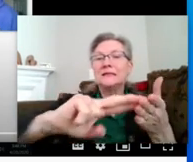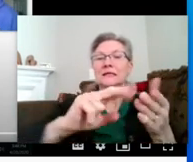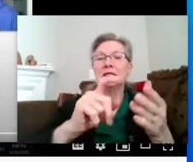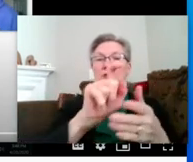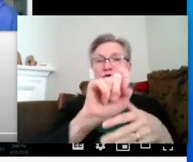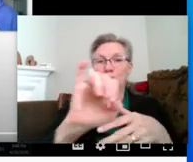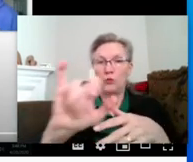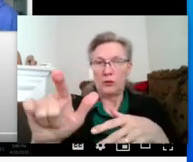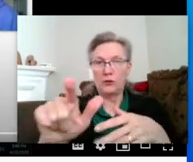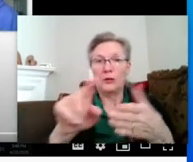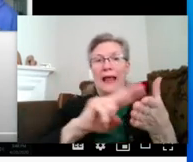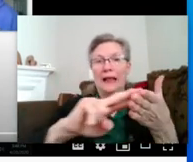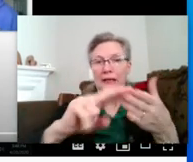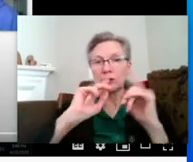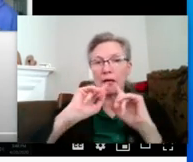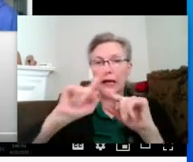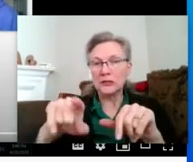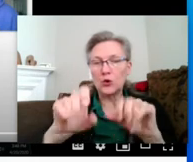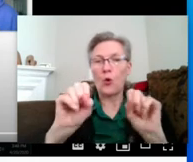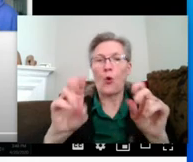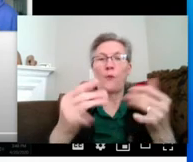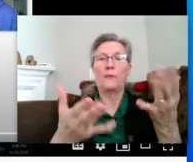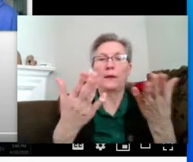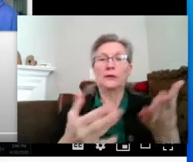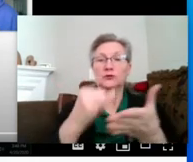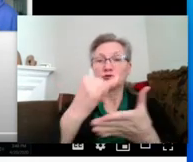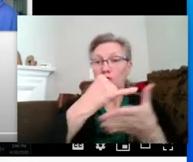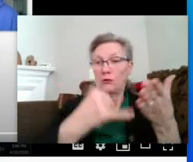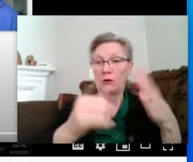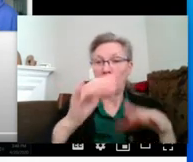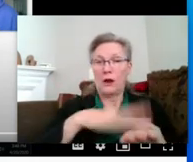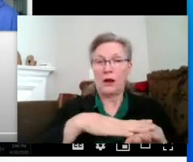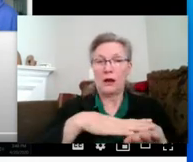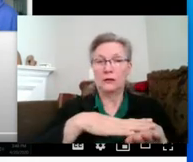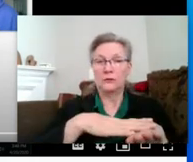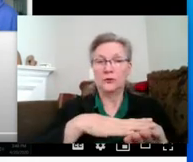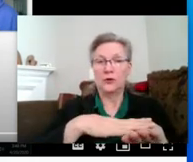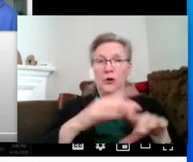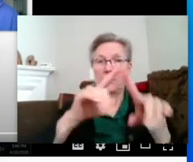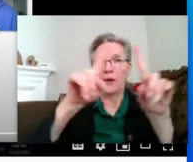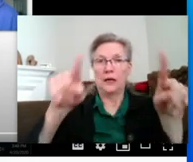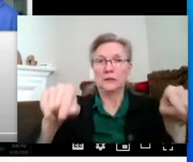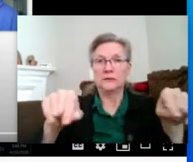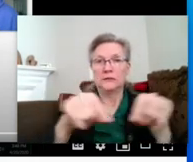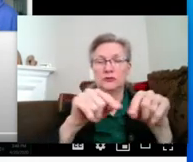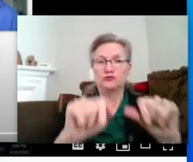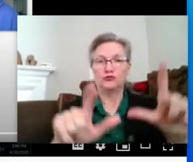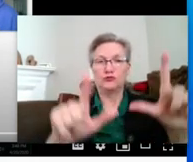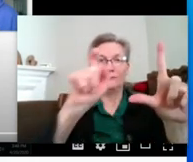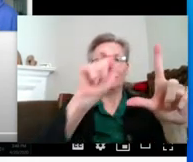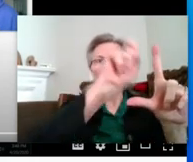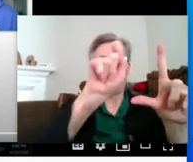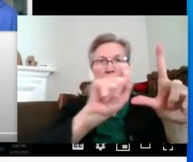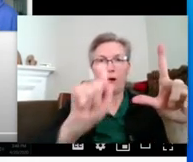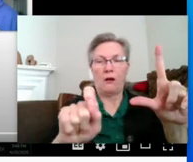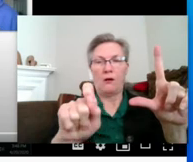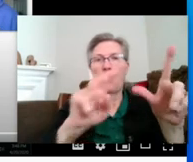answer when you're done. Or maybe you want to draw on your boxes, but you don't want to